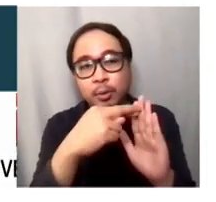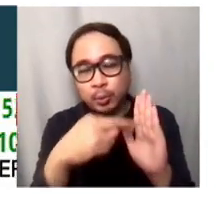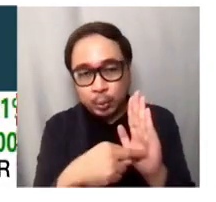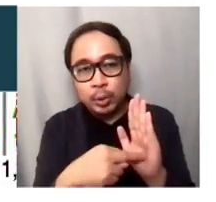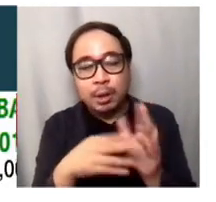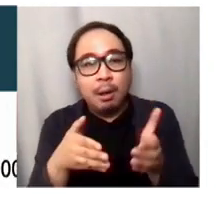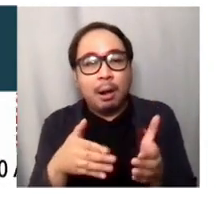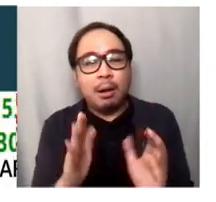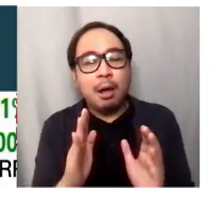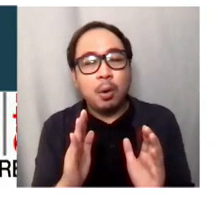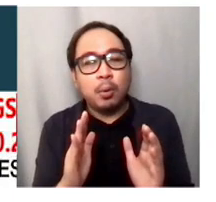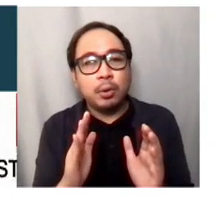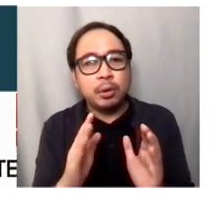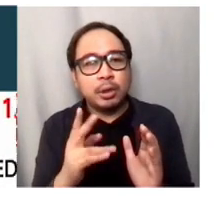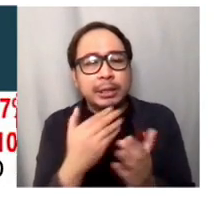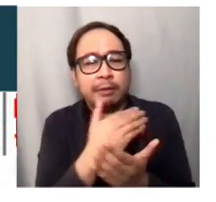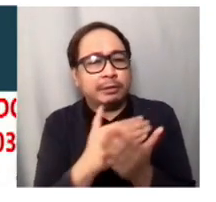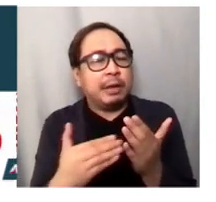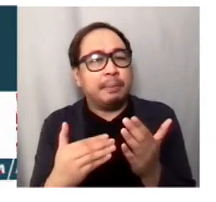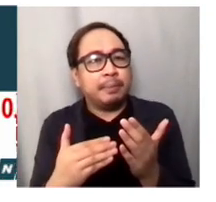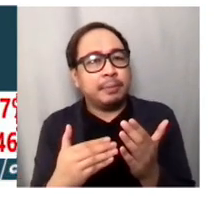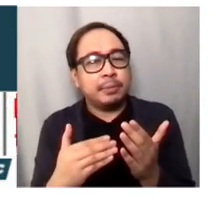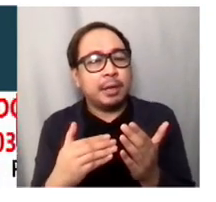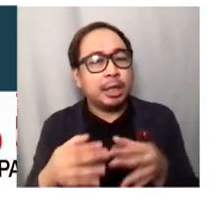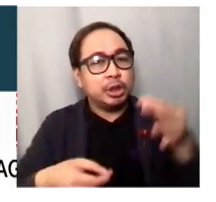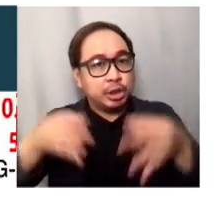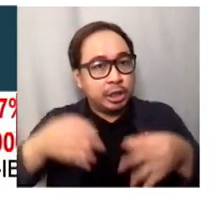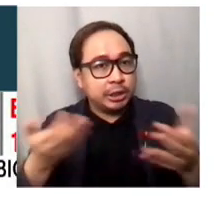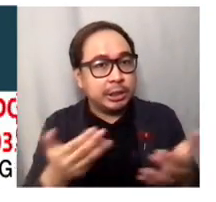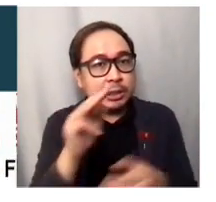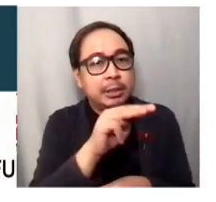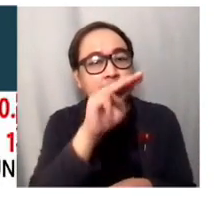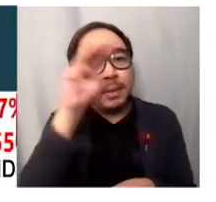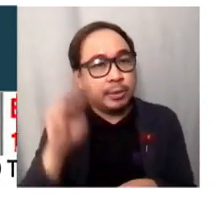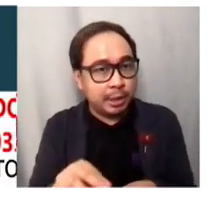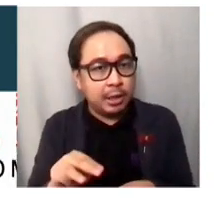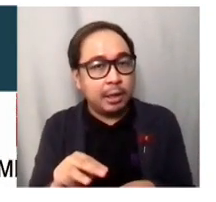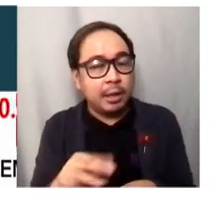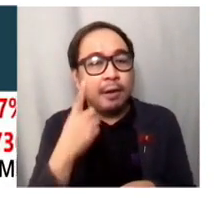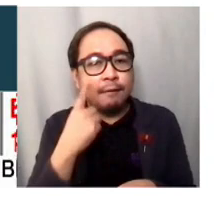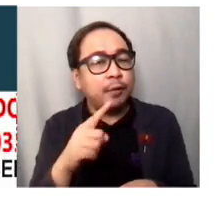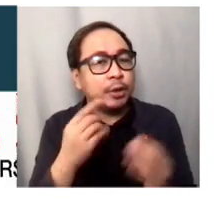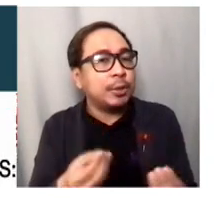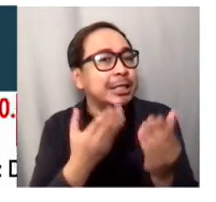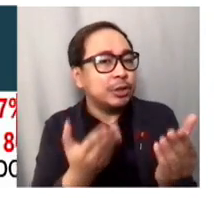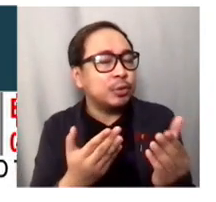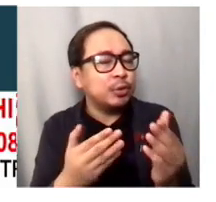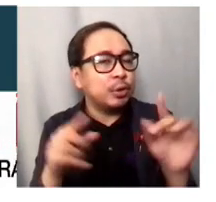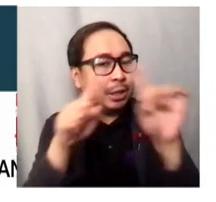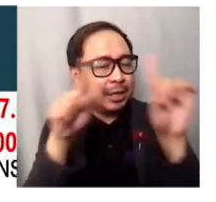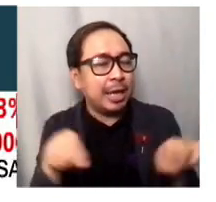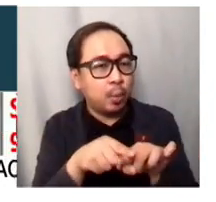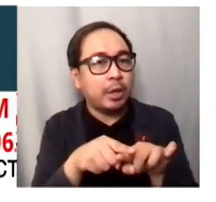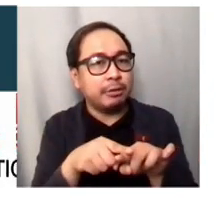allowing a select number of judges in Metro Manila to issue warrants enforceable